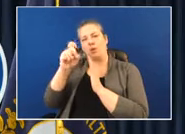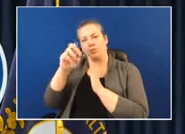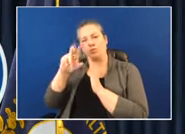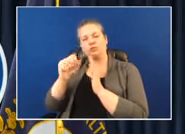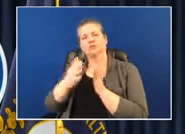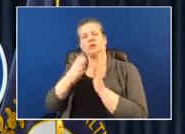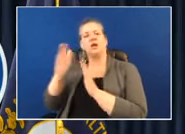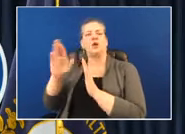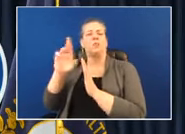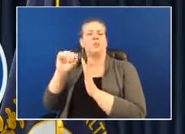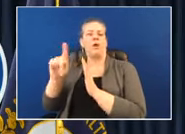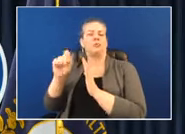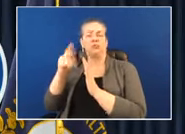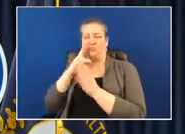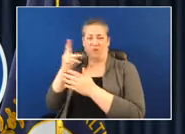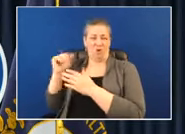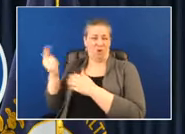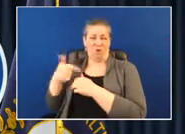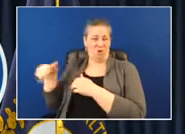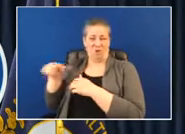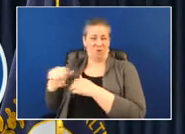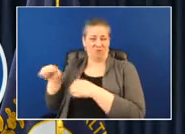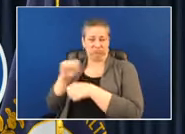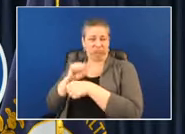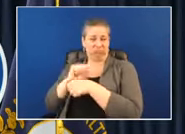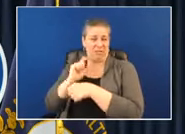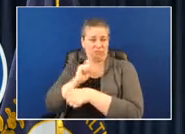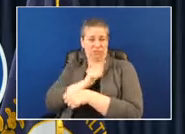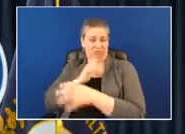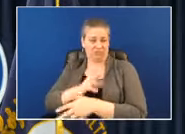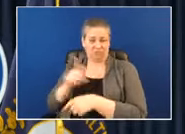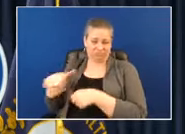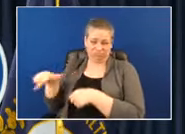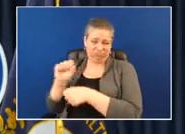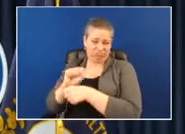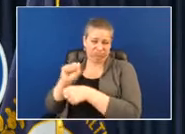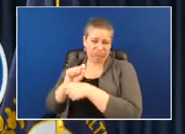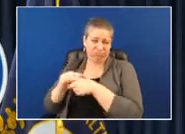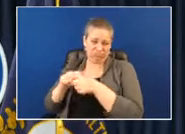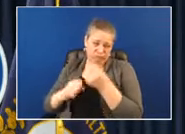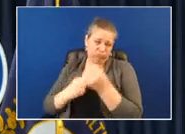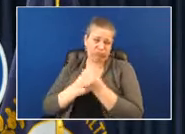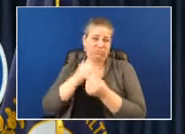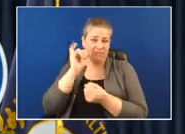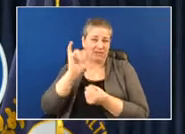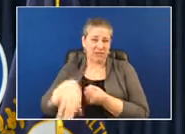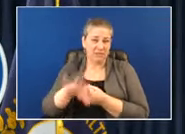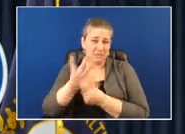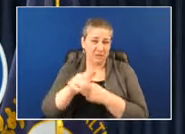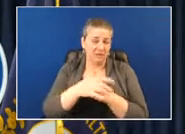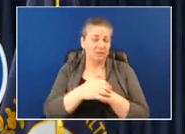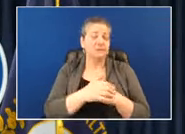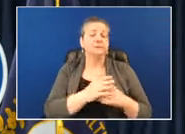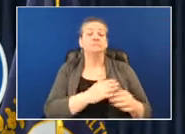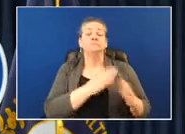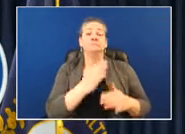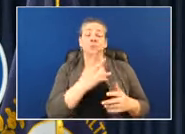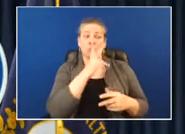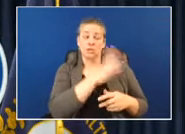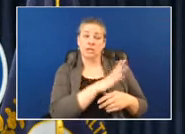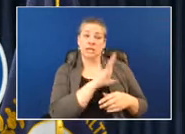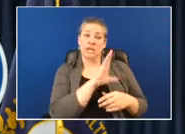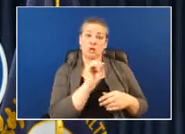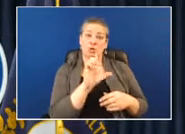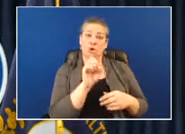their contributions to the bill as well. And I also want to take a quick moment to recognize our county clerks and the leadership of the County Clerks